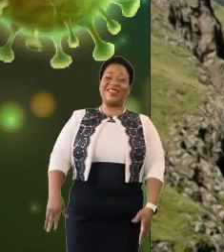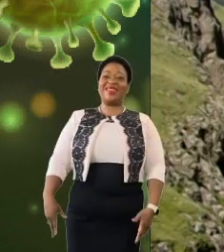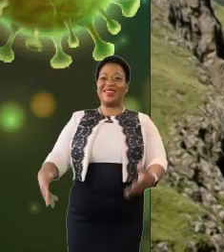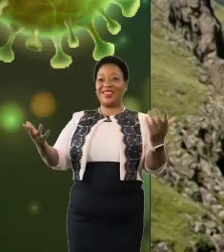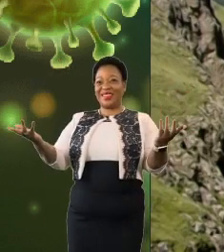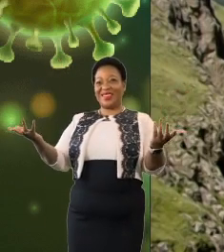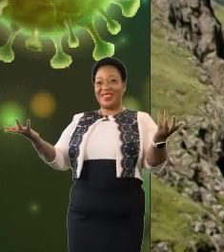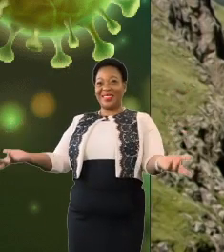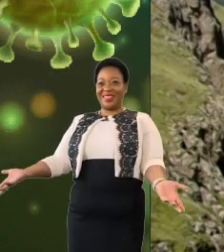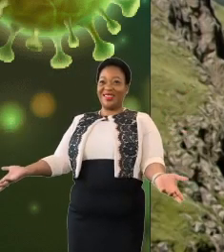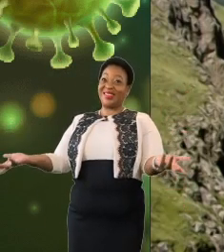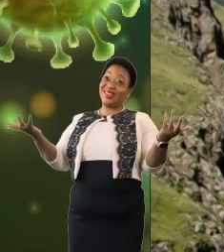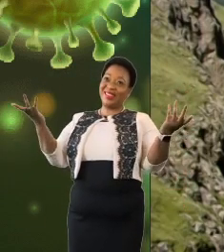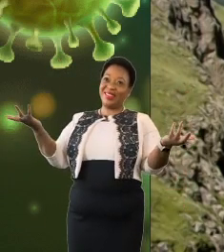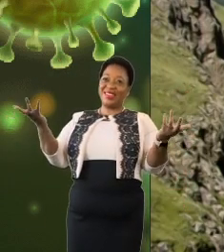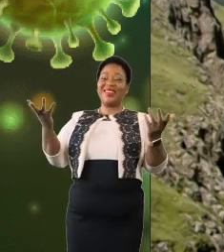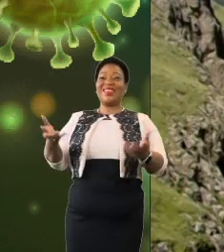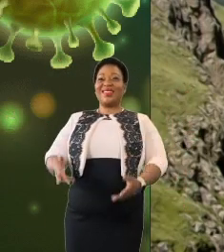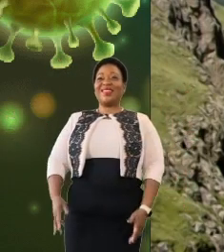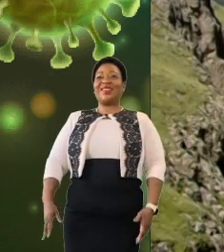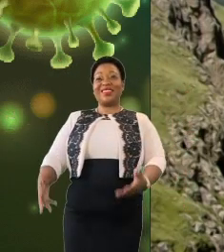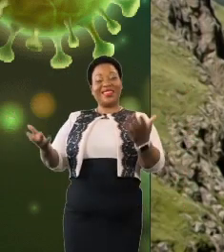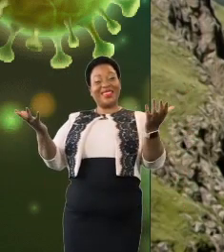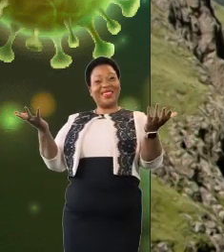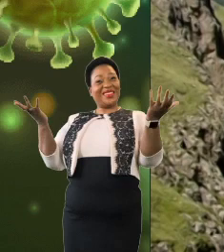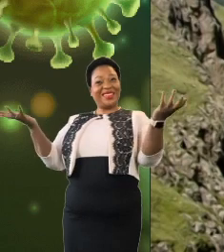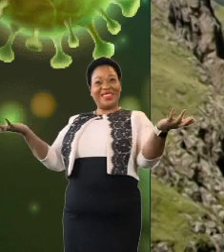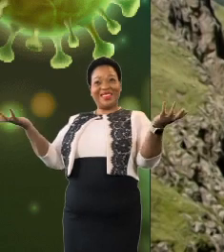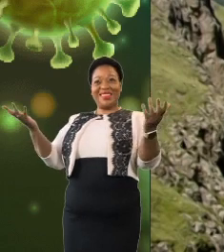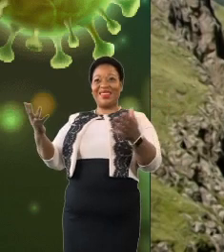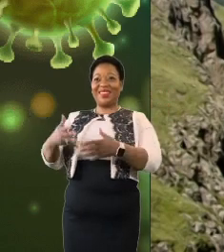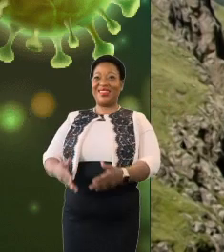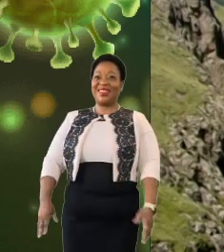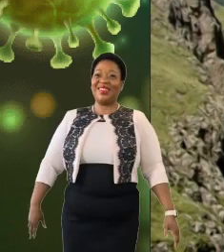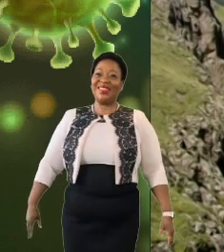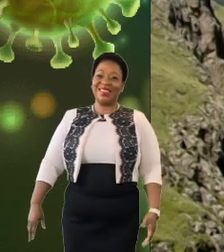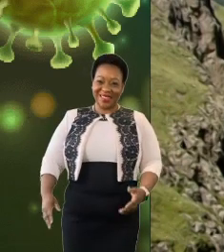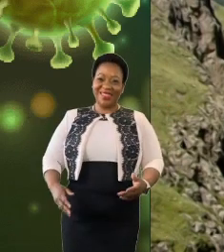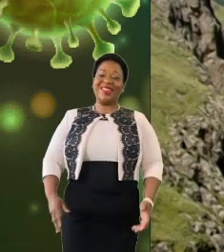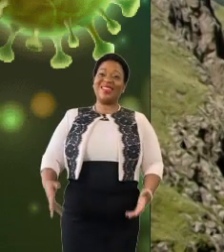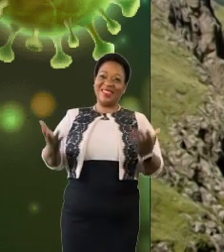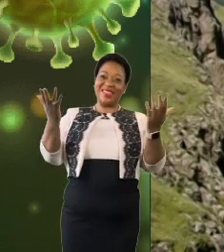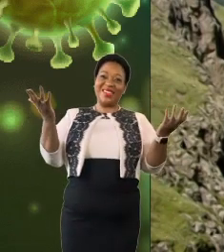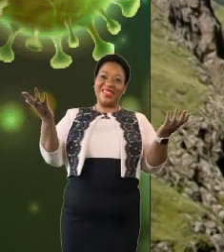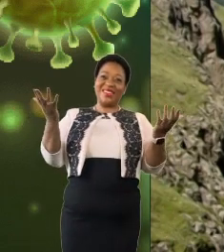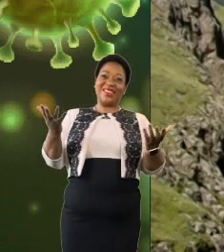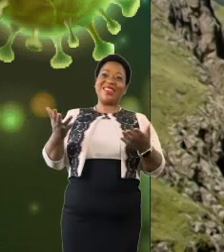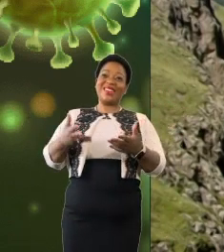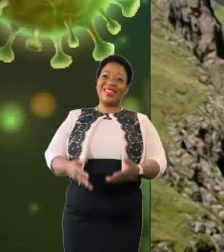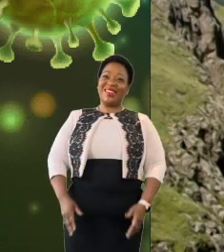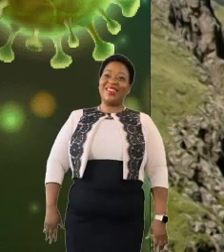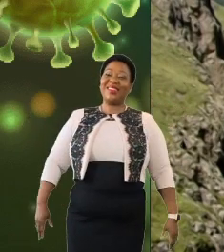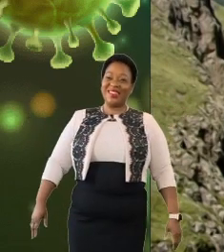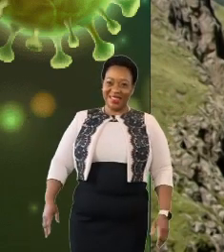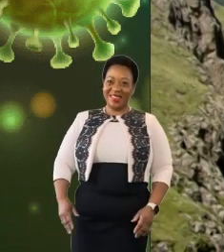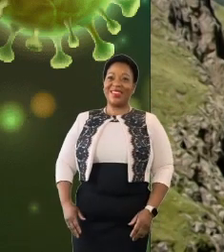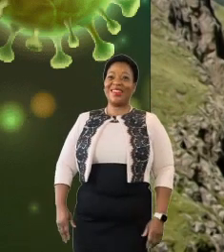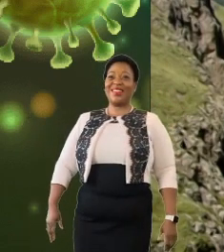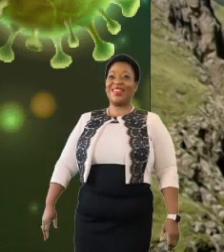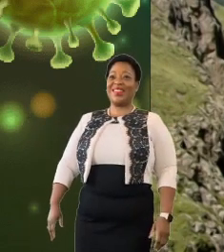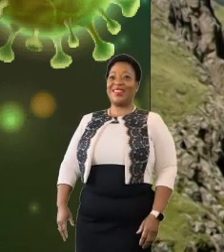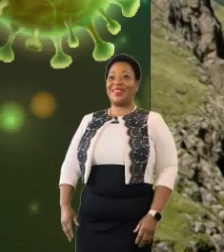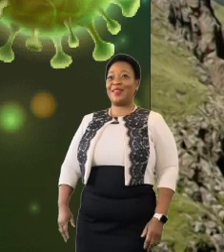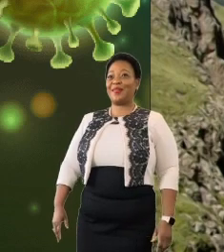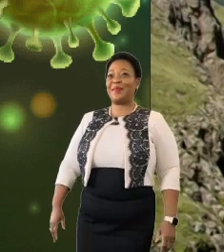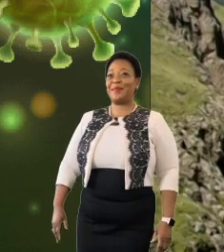required to get a project up and running, and understands the full, shall I call it, value chain or